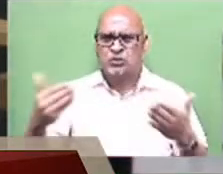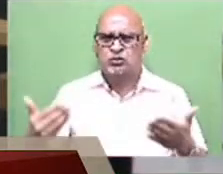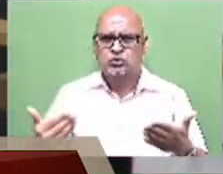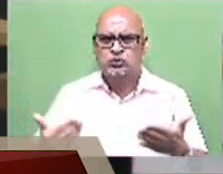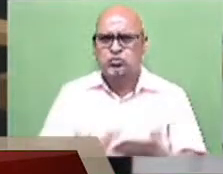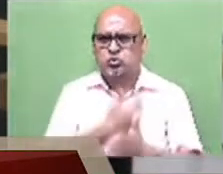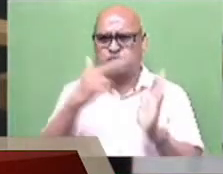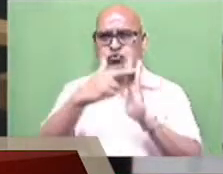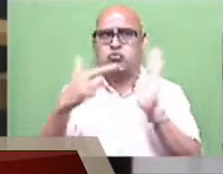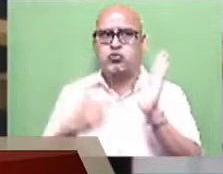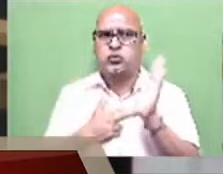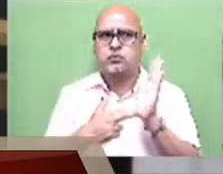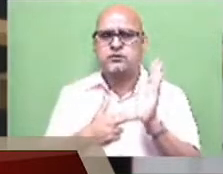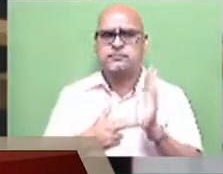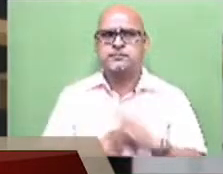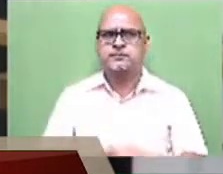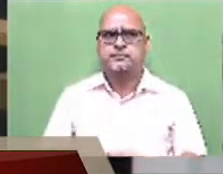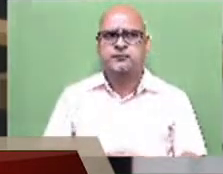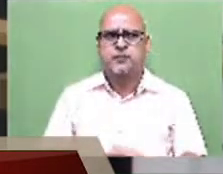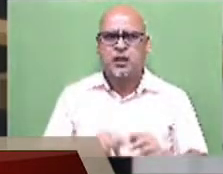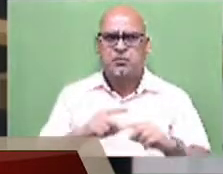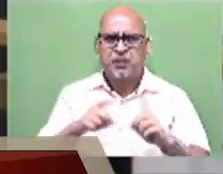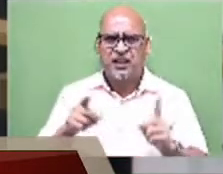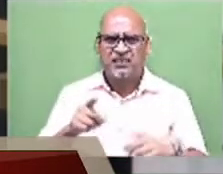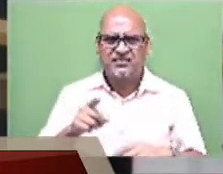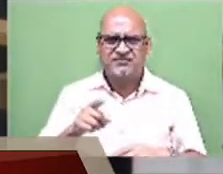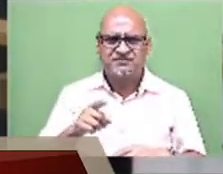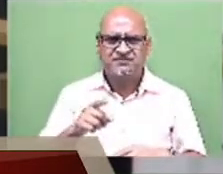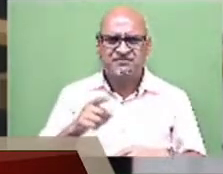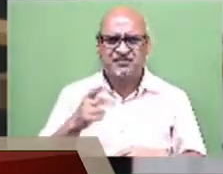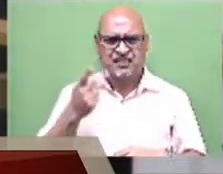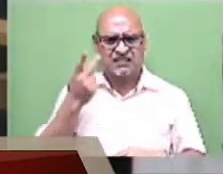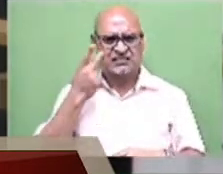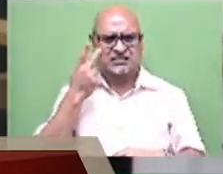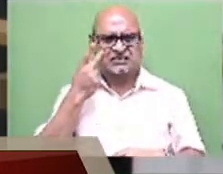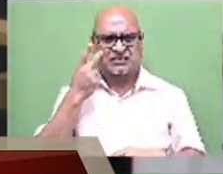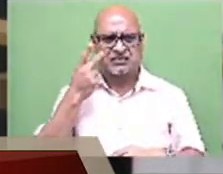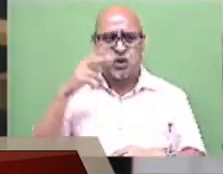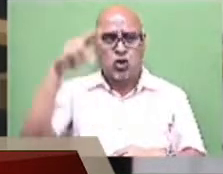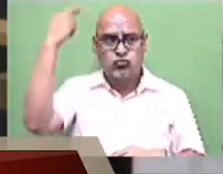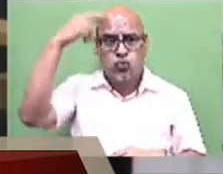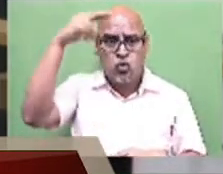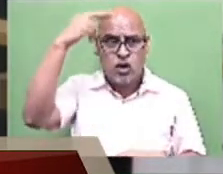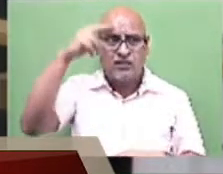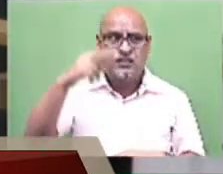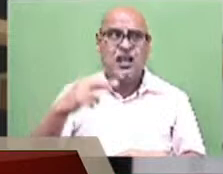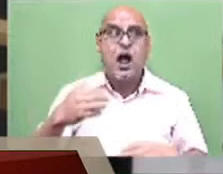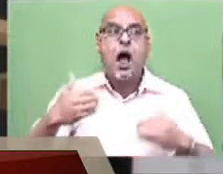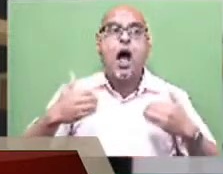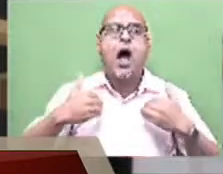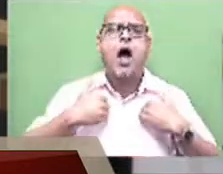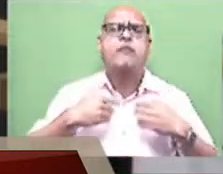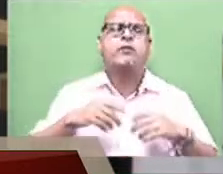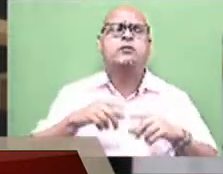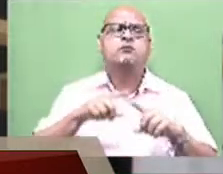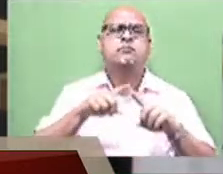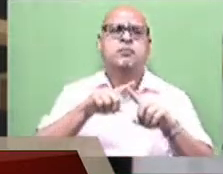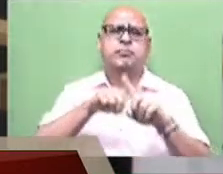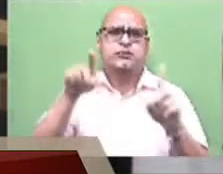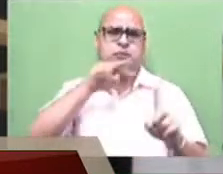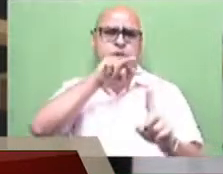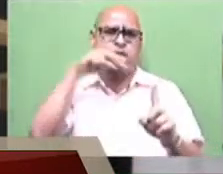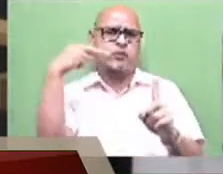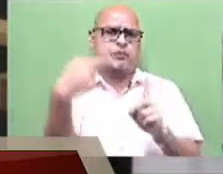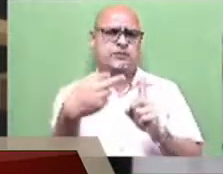has had a different view from now. What change of view? The Attorney General did not indicate to us how,